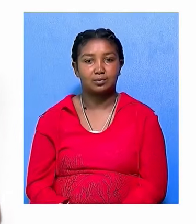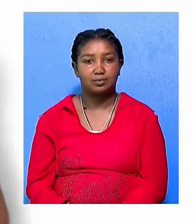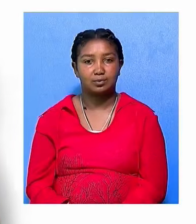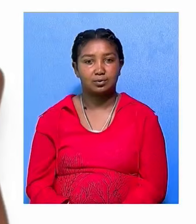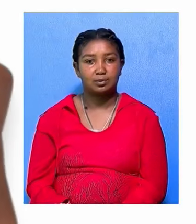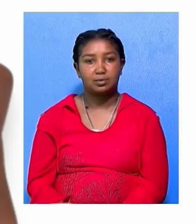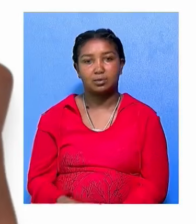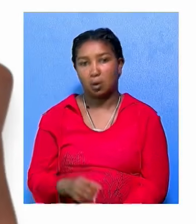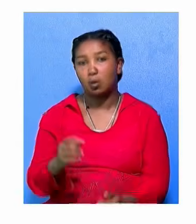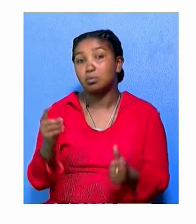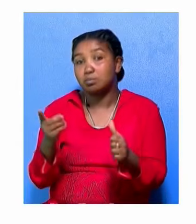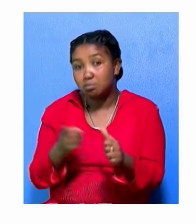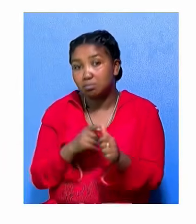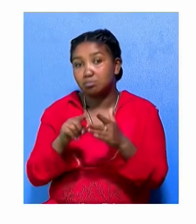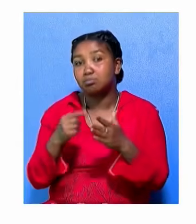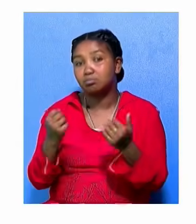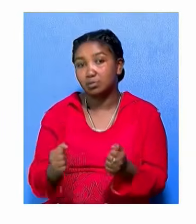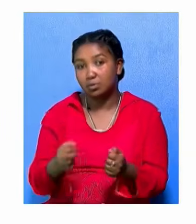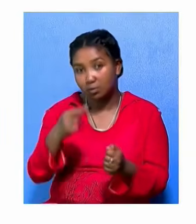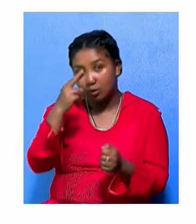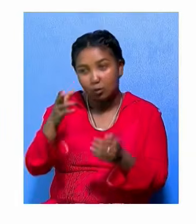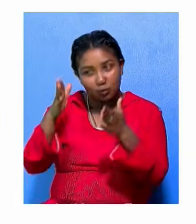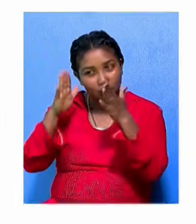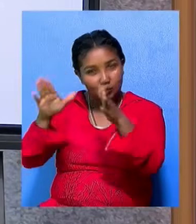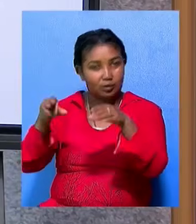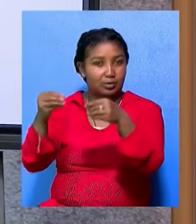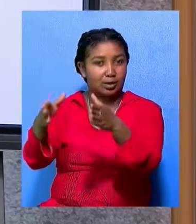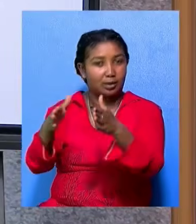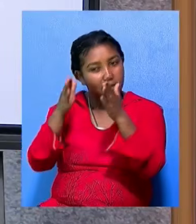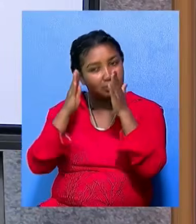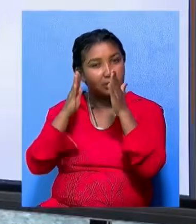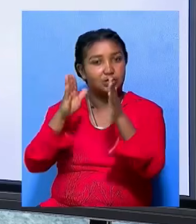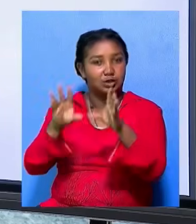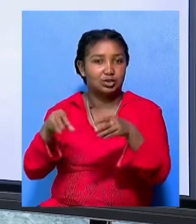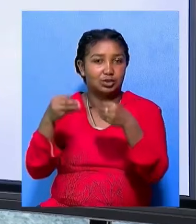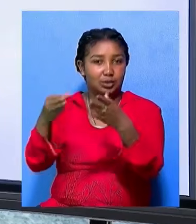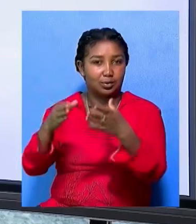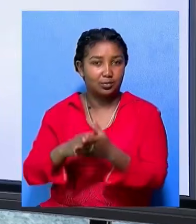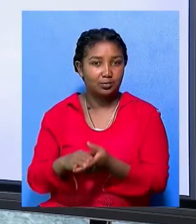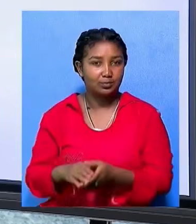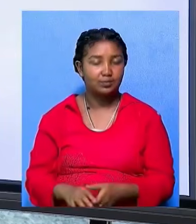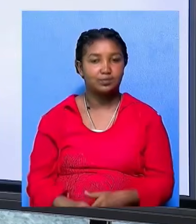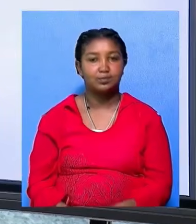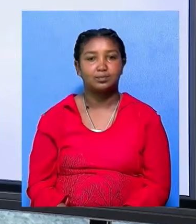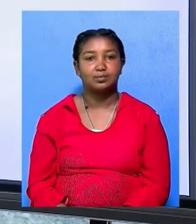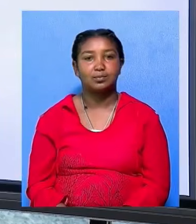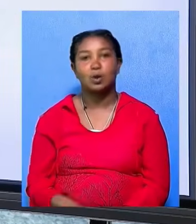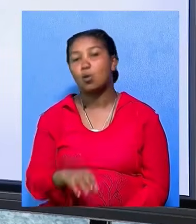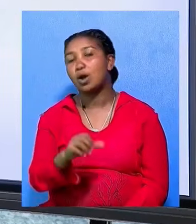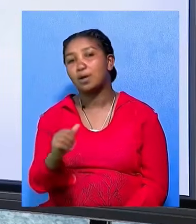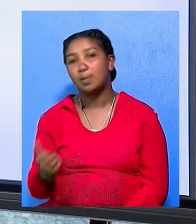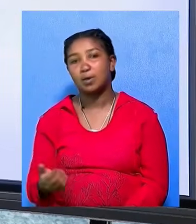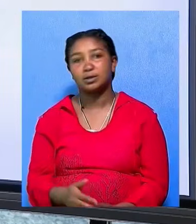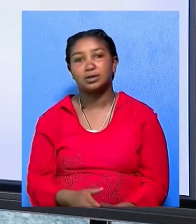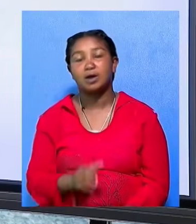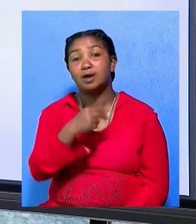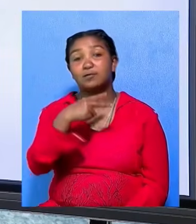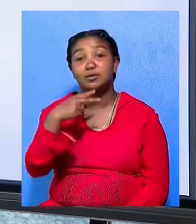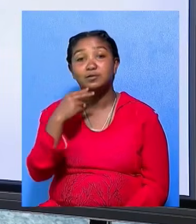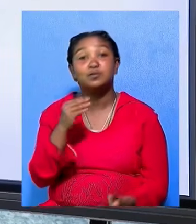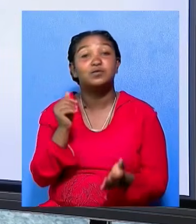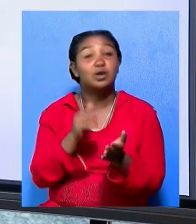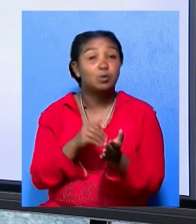We can use as a beginning because this one is for emphasis, for attention, okay? Nice. What about adverbs